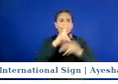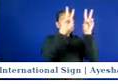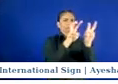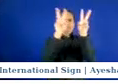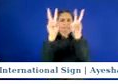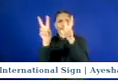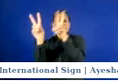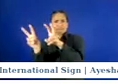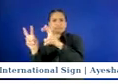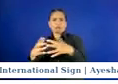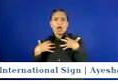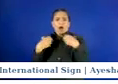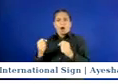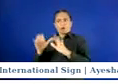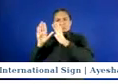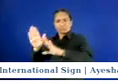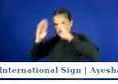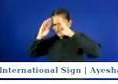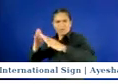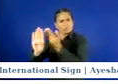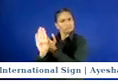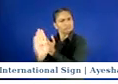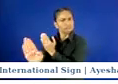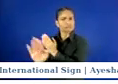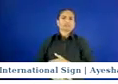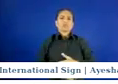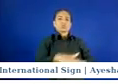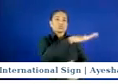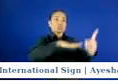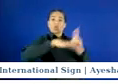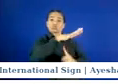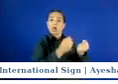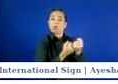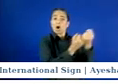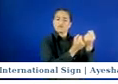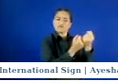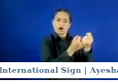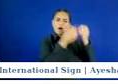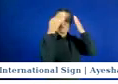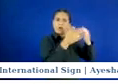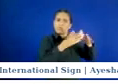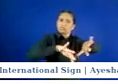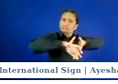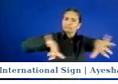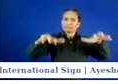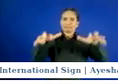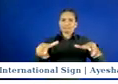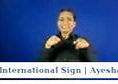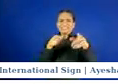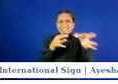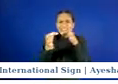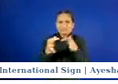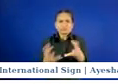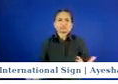challenge. Then operational challenges, like I did make mention, 1968, mainly sheltered employment in the farm